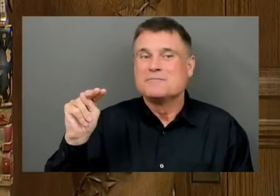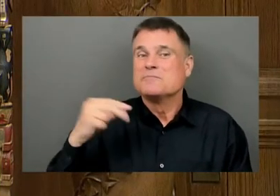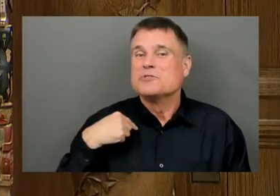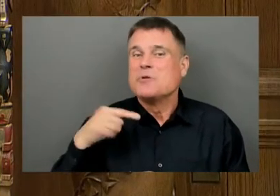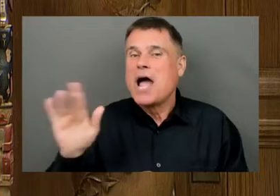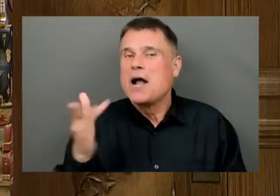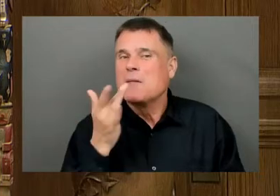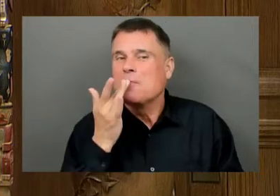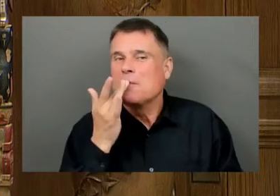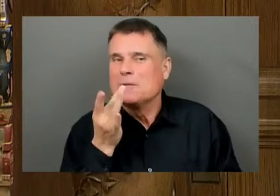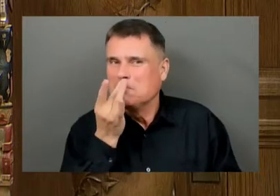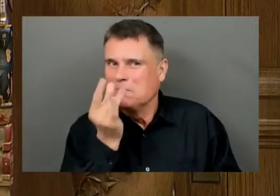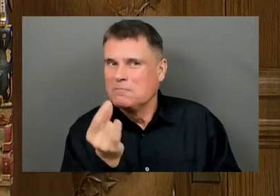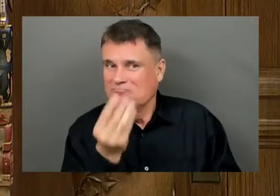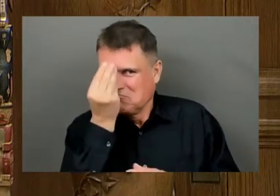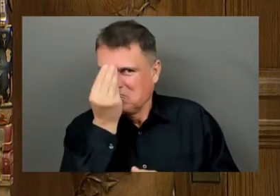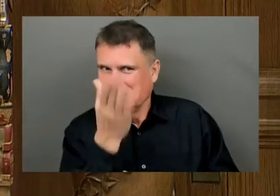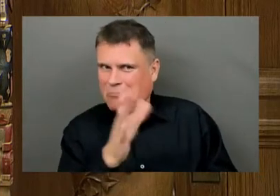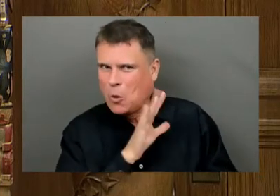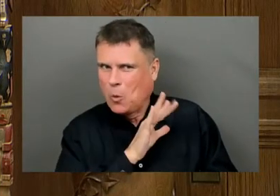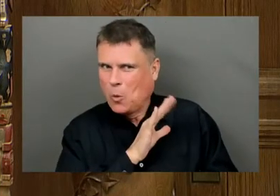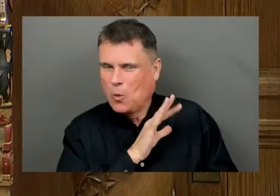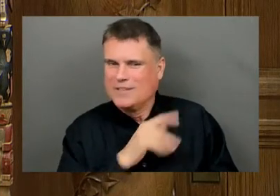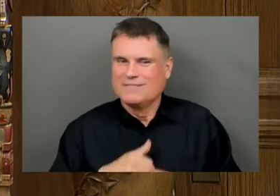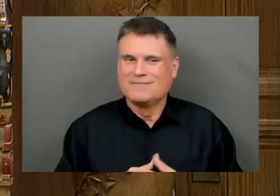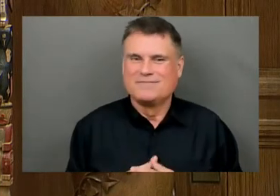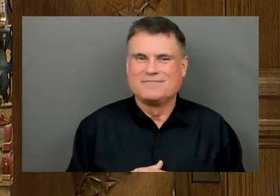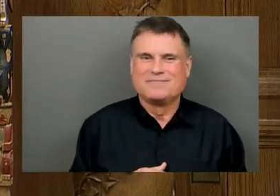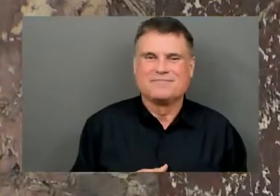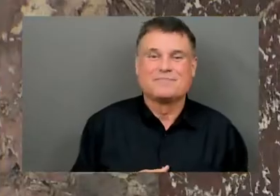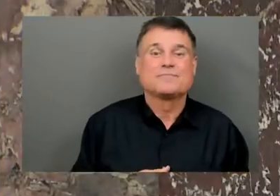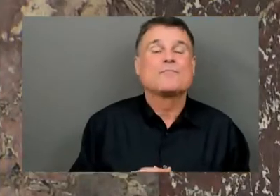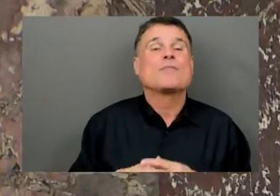Honorable Premier. Thank you, Honorable Speaker. I'm going to introduce legislation about